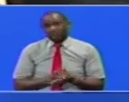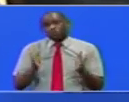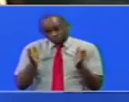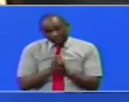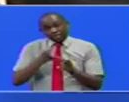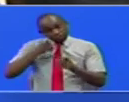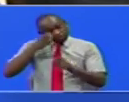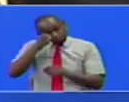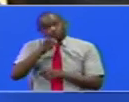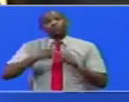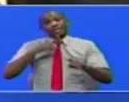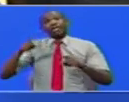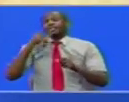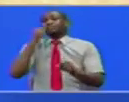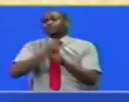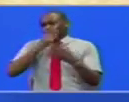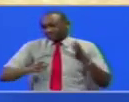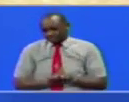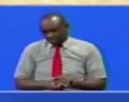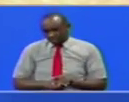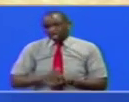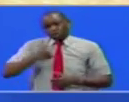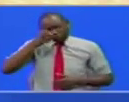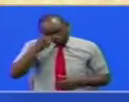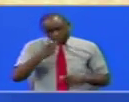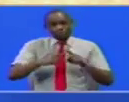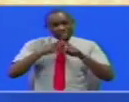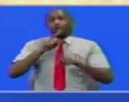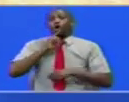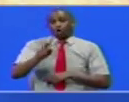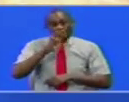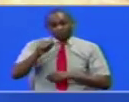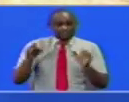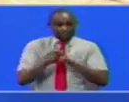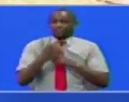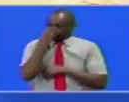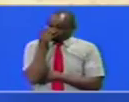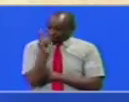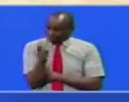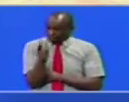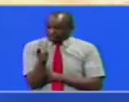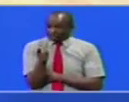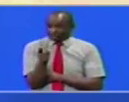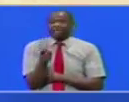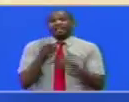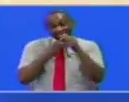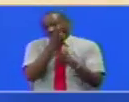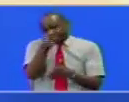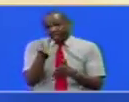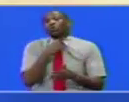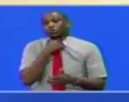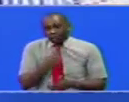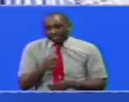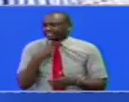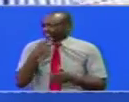with the shoot to kill order. The shoot to kill order was issued by Deputy President William Ruto, and the leaders want